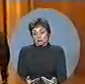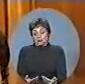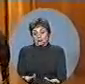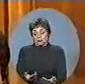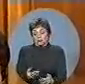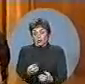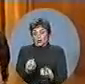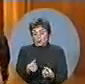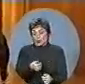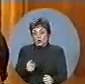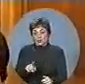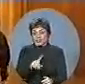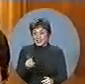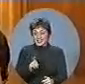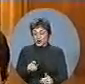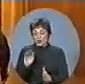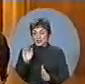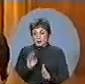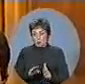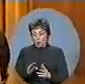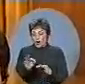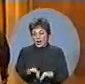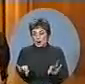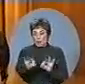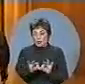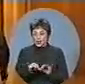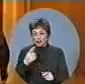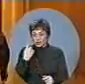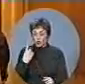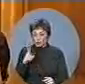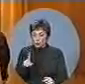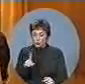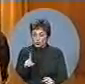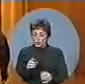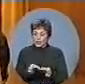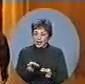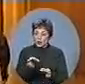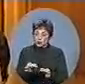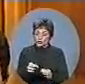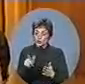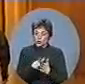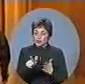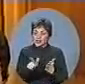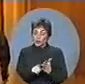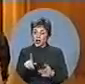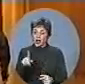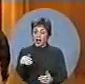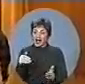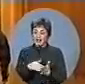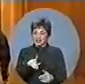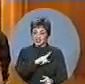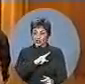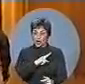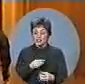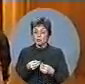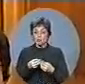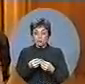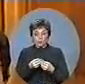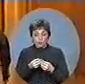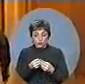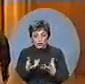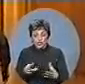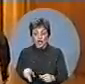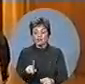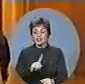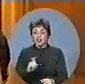the Anti-Terrorism Act provisions. Hundreds of Canadians have lost their lives in terrorist acts. All Canadians are at risk should these